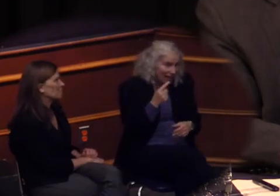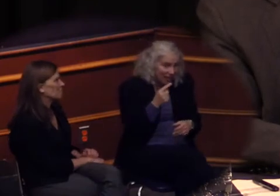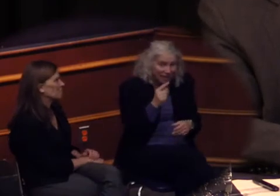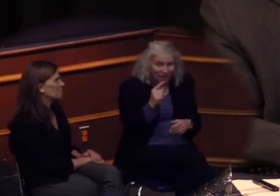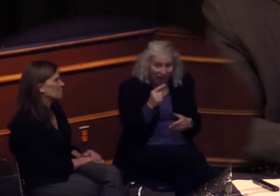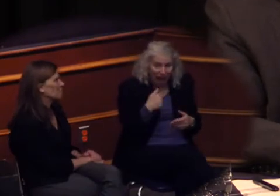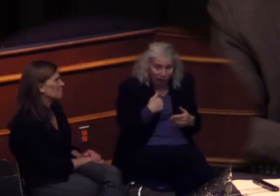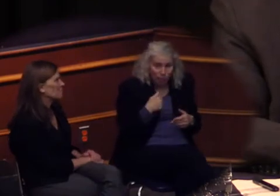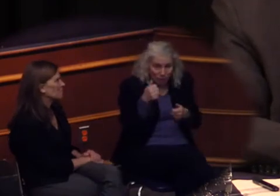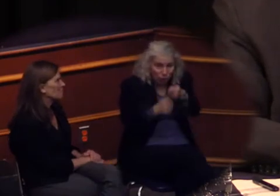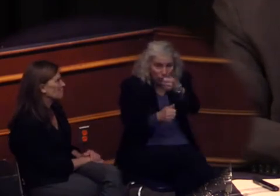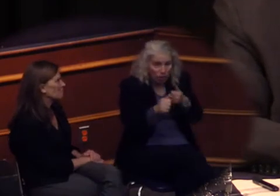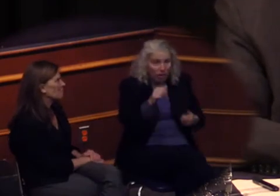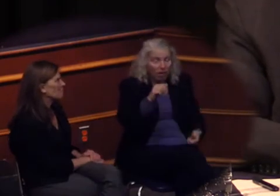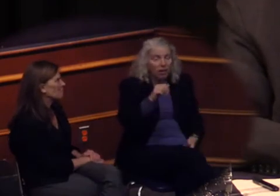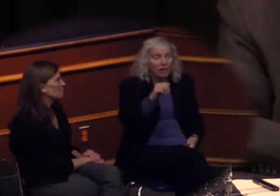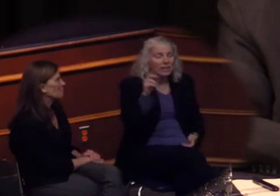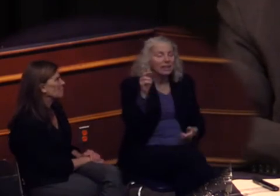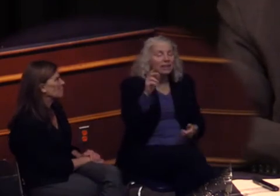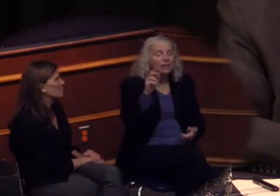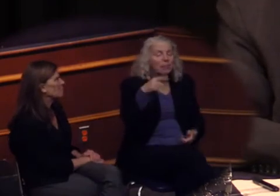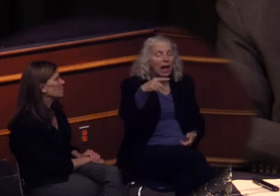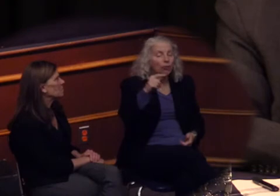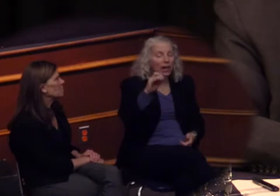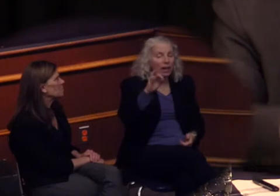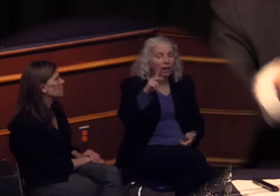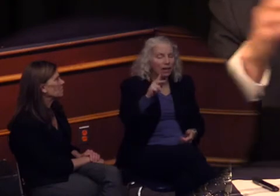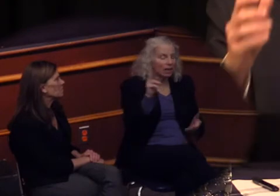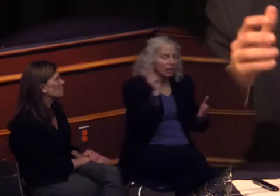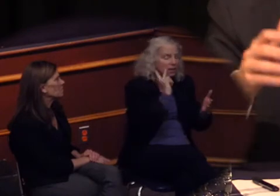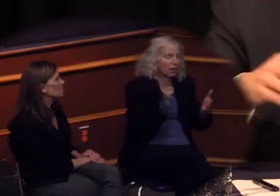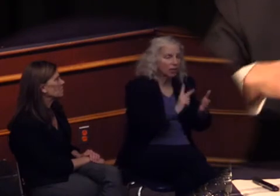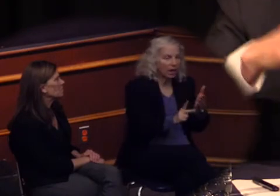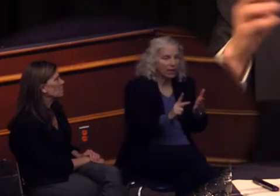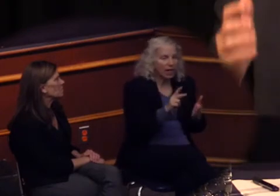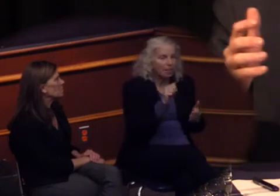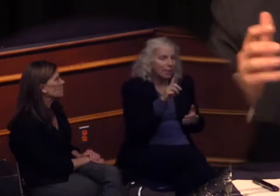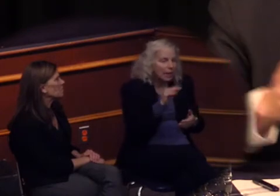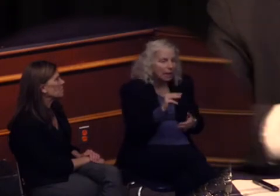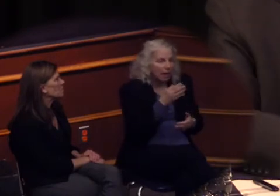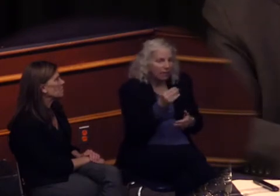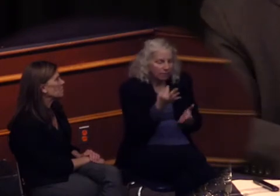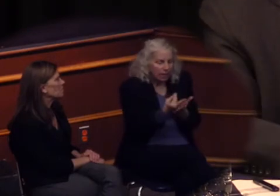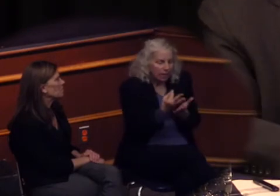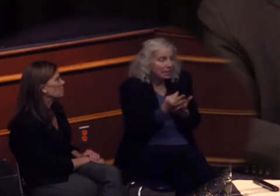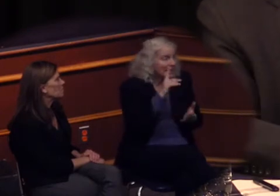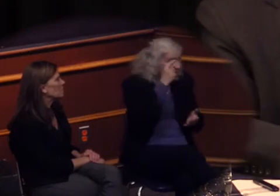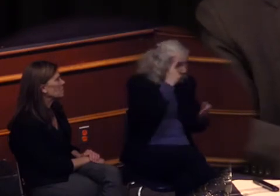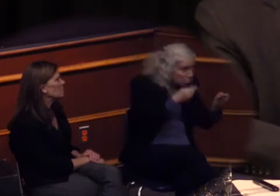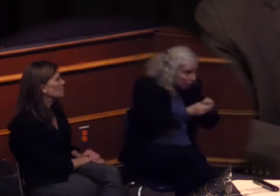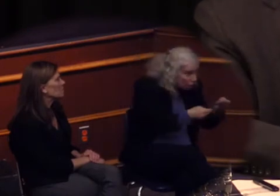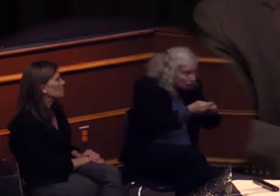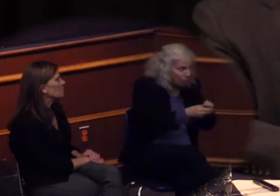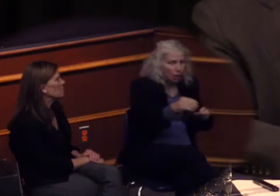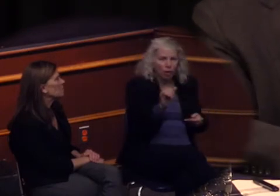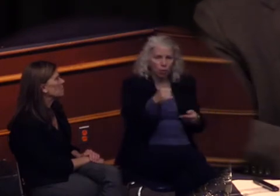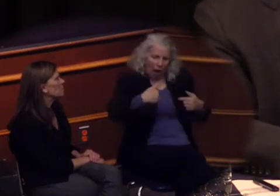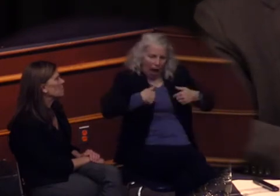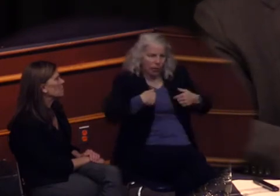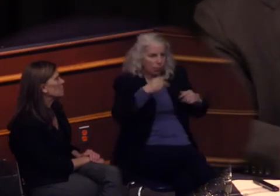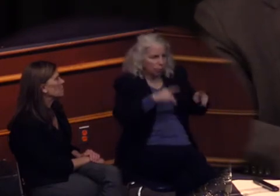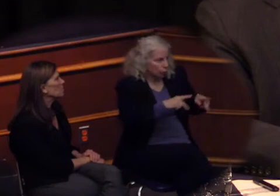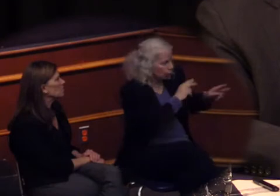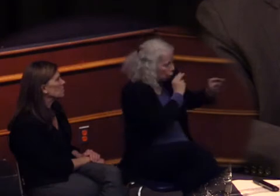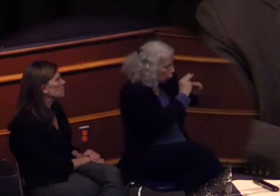I was Governor Patrick's Secretary of Administration and Finance. Not only oversaw the state budget and a lot of other stuff, I often was his point person for